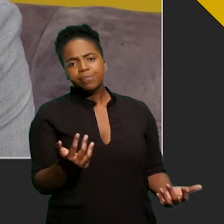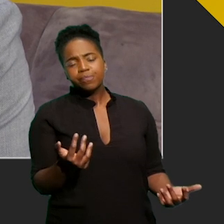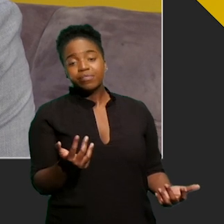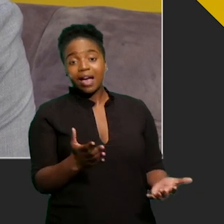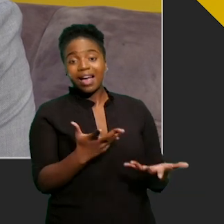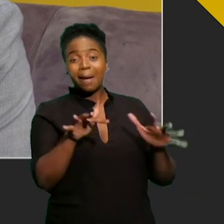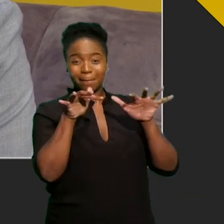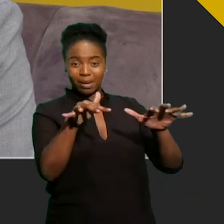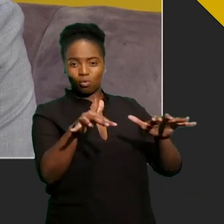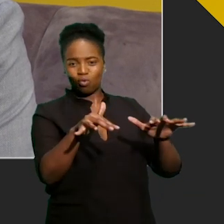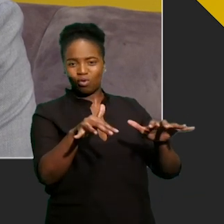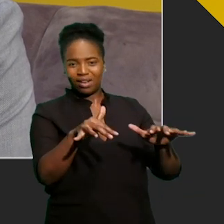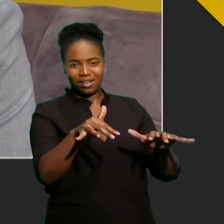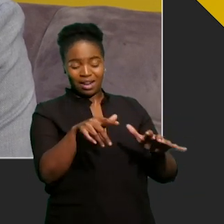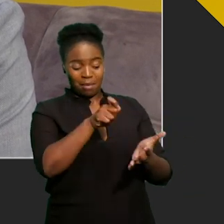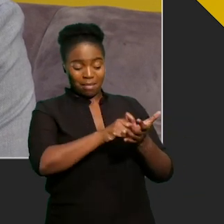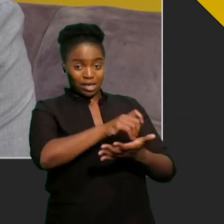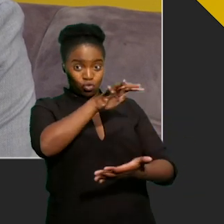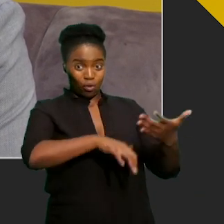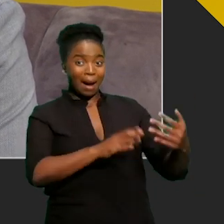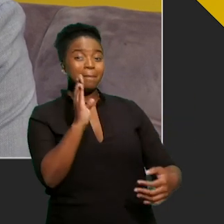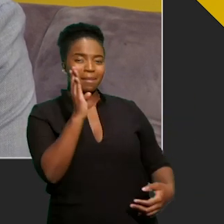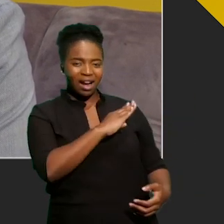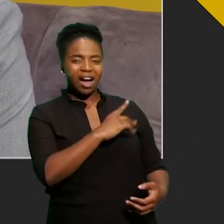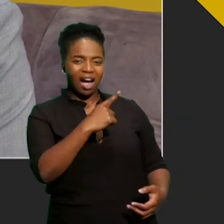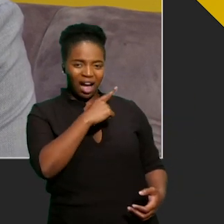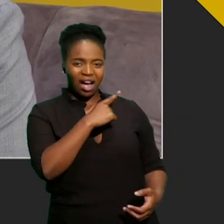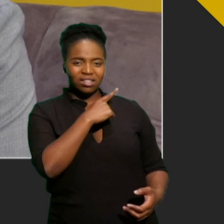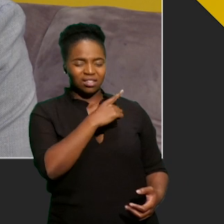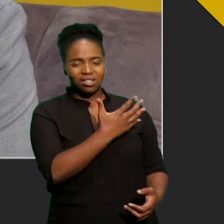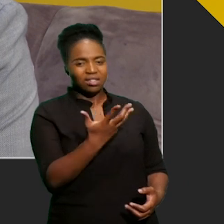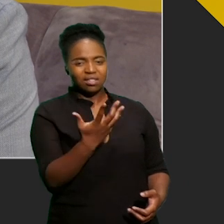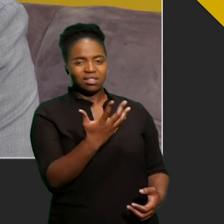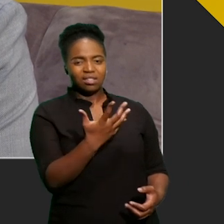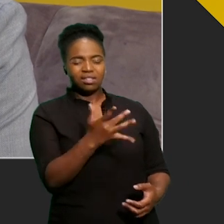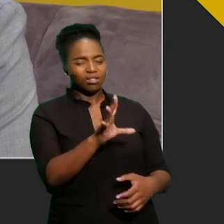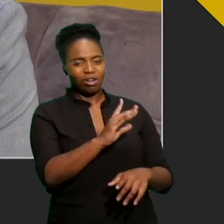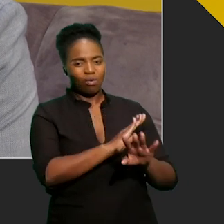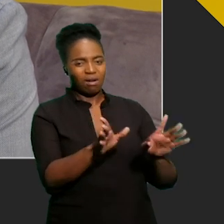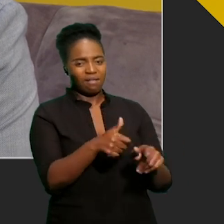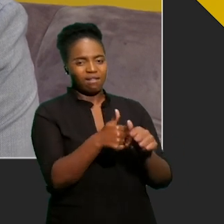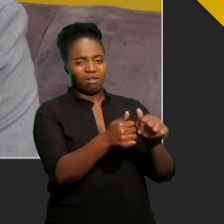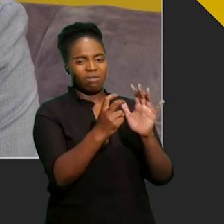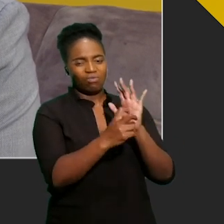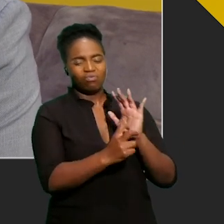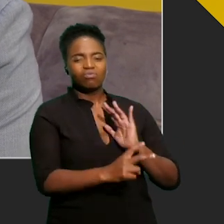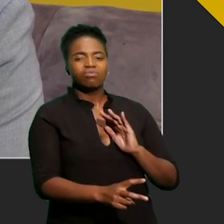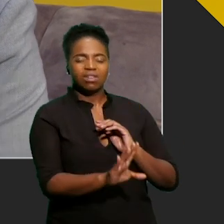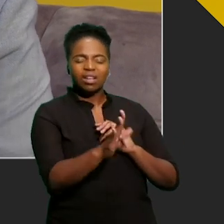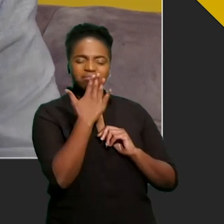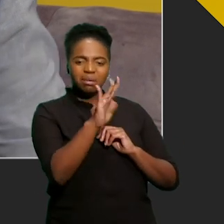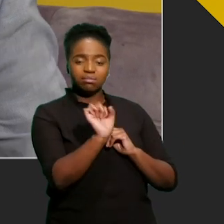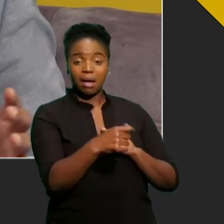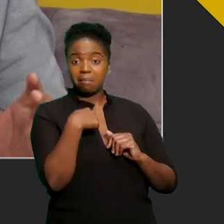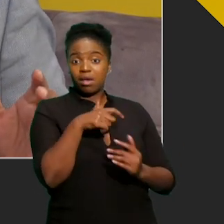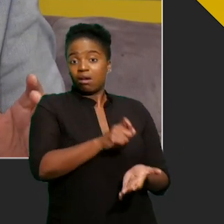those who are untrustworthy in the journalistic profession are actually exceptions, not the rule. Okay. I can tell you that for free, because I'm